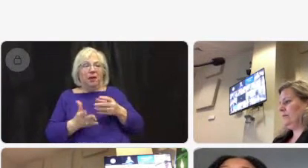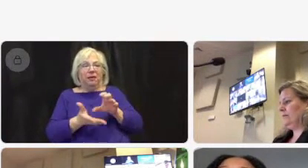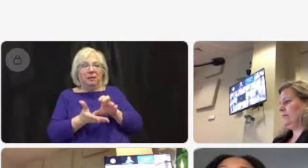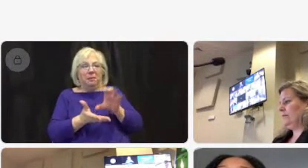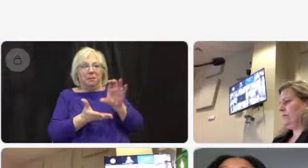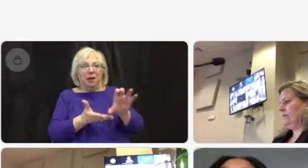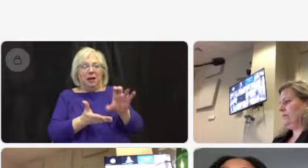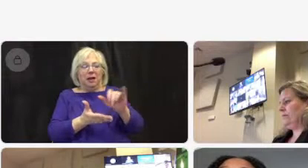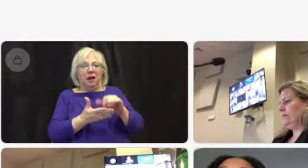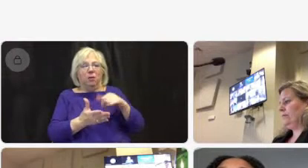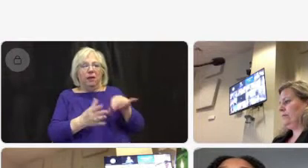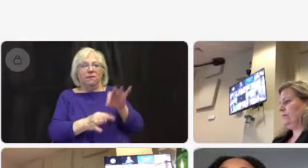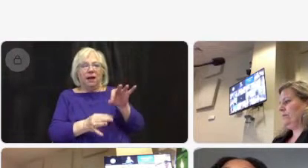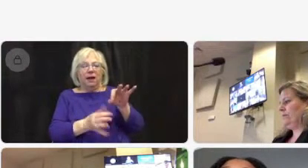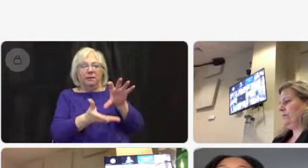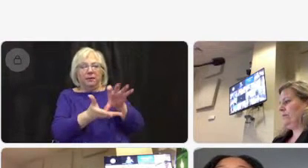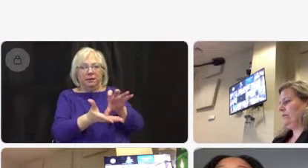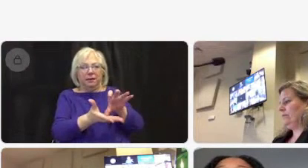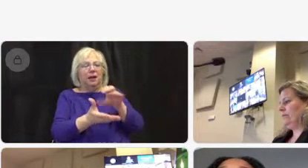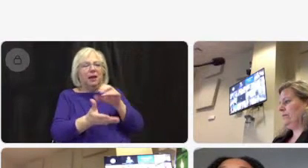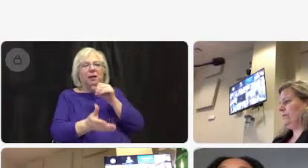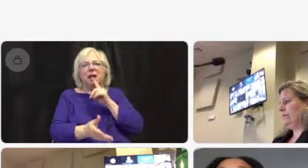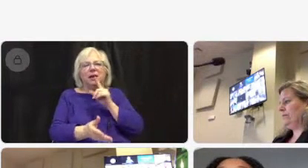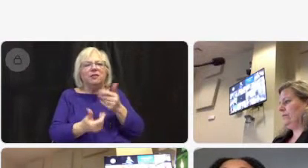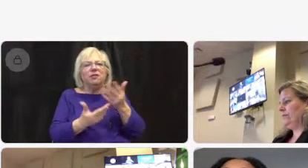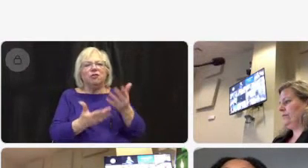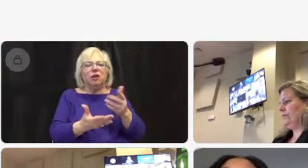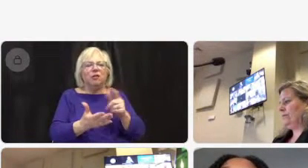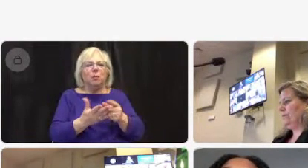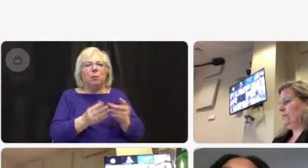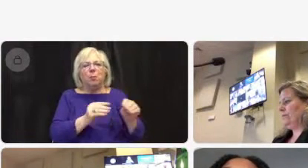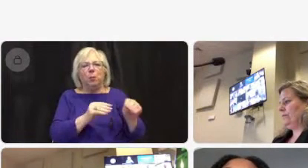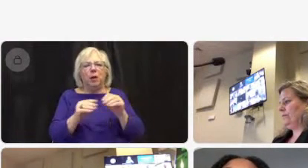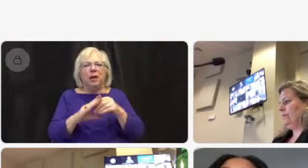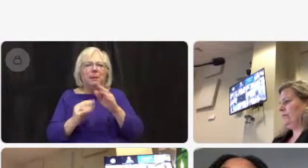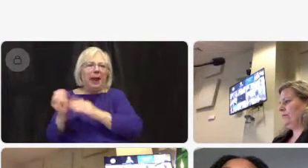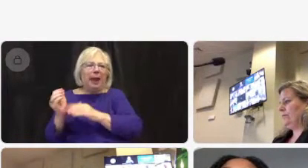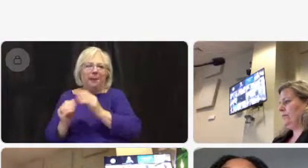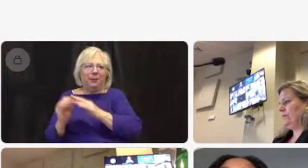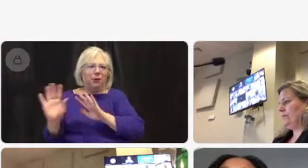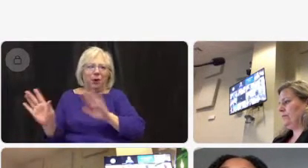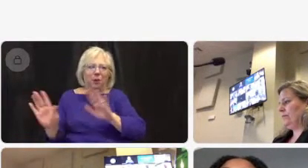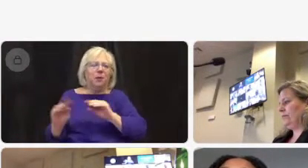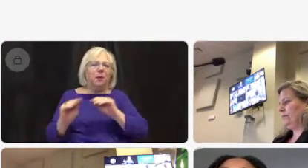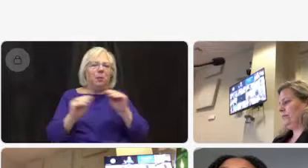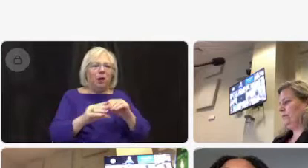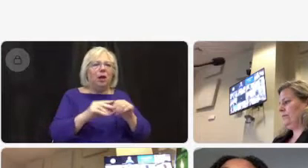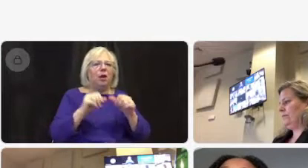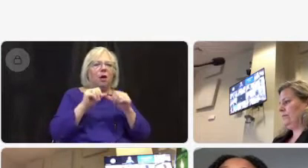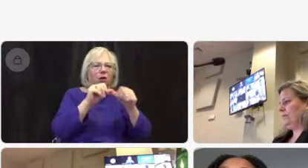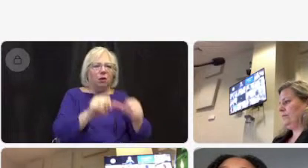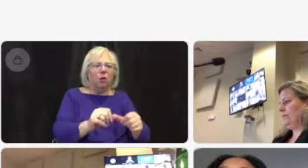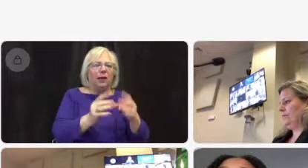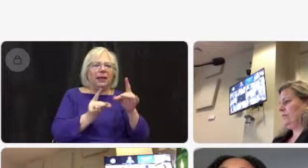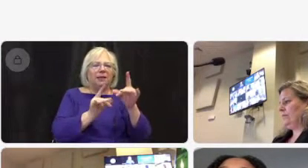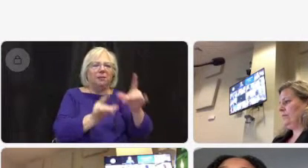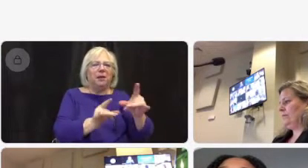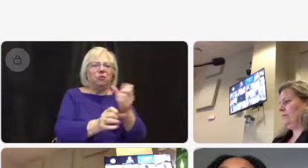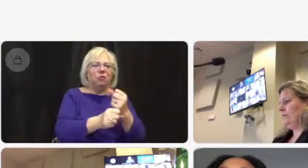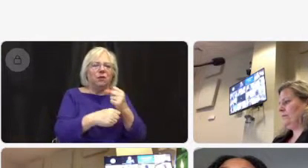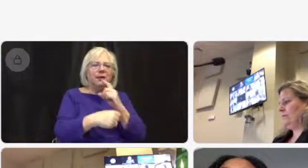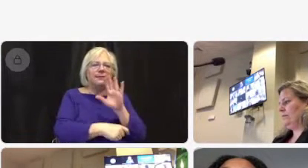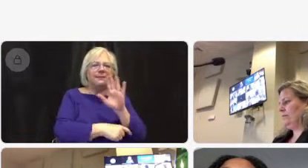we find, I'm not going to suggest to put that in capital. I'm going to suggest to put that in the ongoing expense to create a dedicated